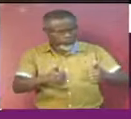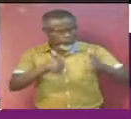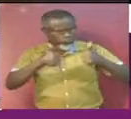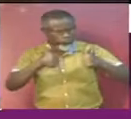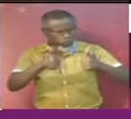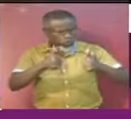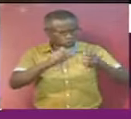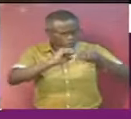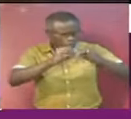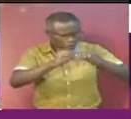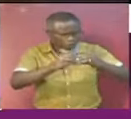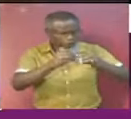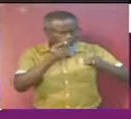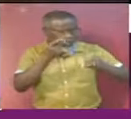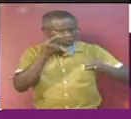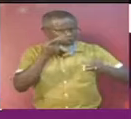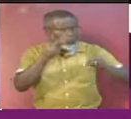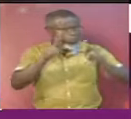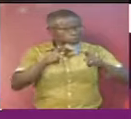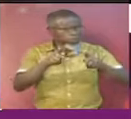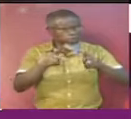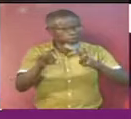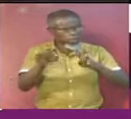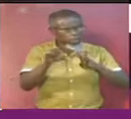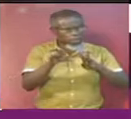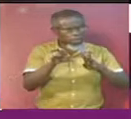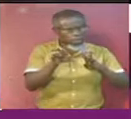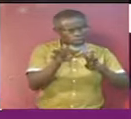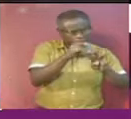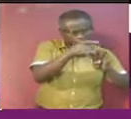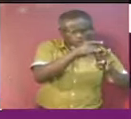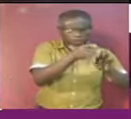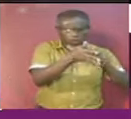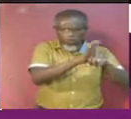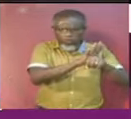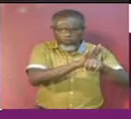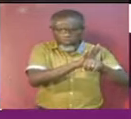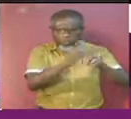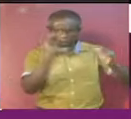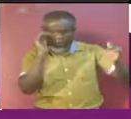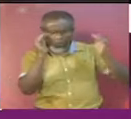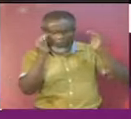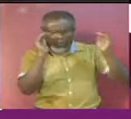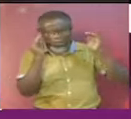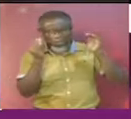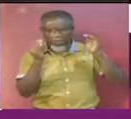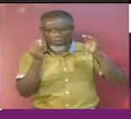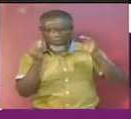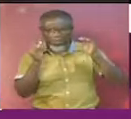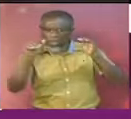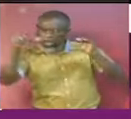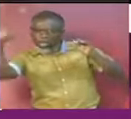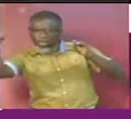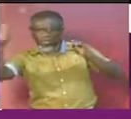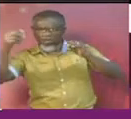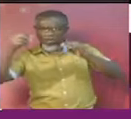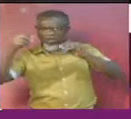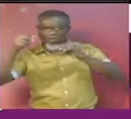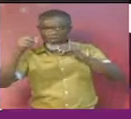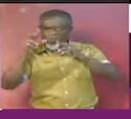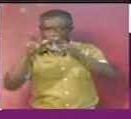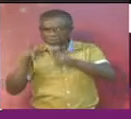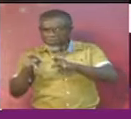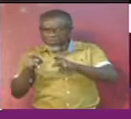contracted COVID-19 so far compared to foreigners and perhaps those who are not legally registered? And if not, kind of